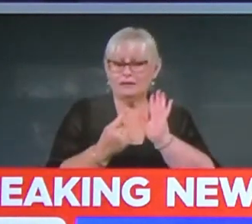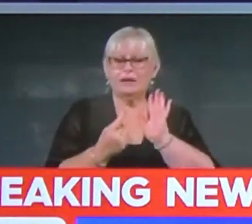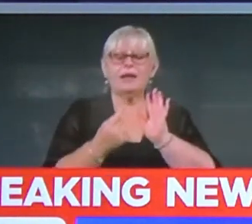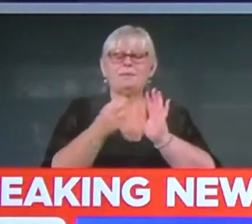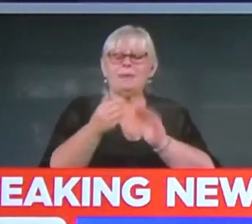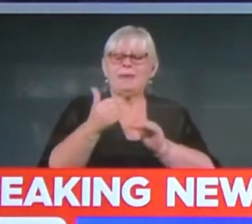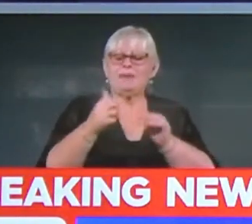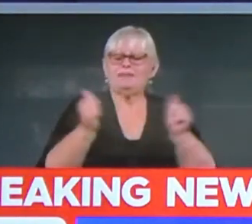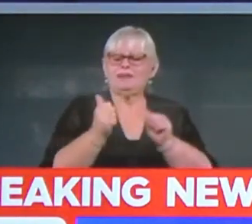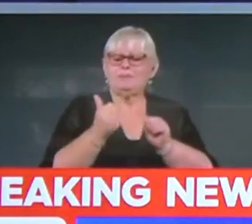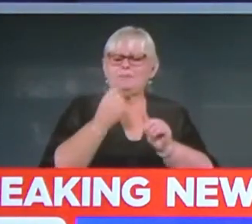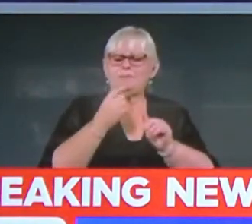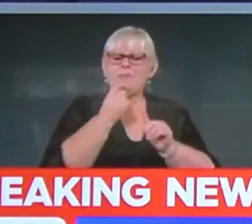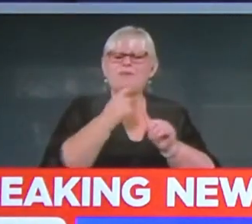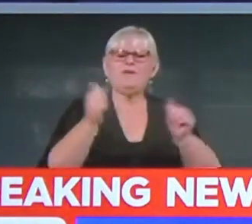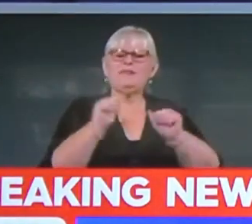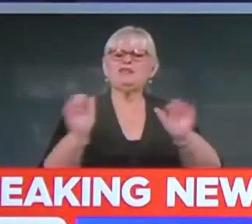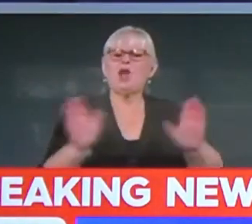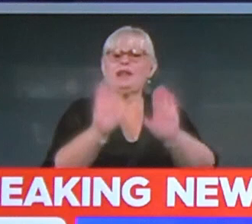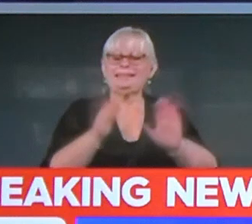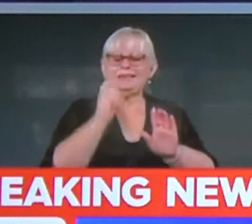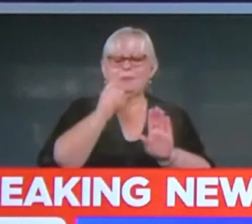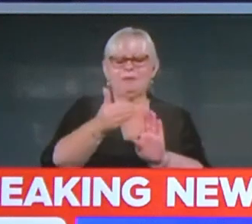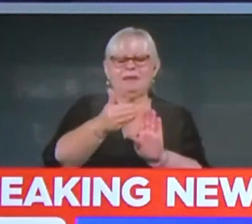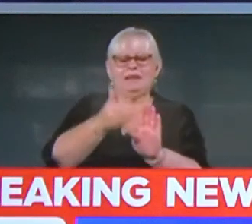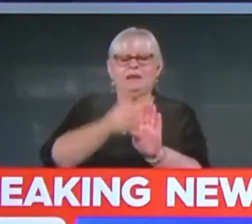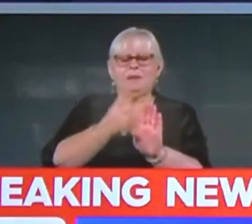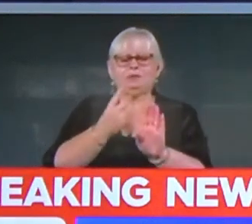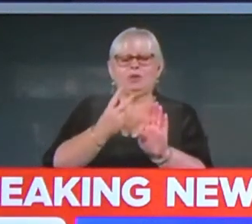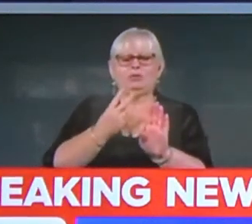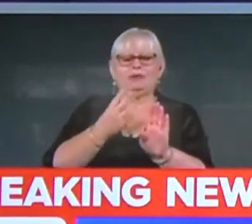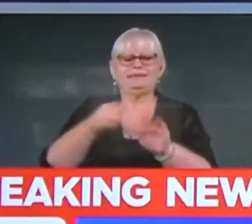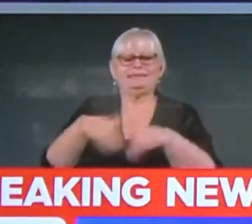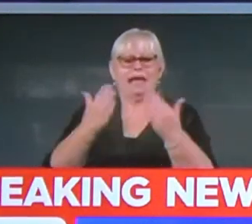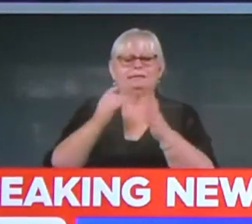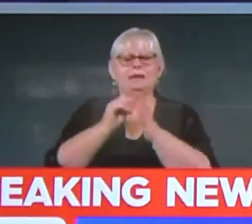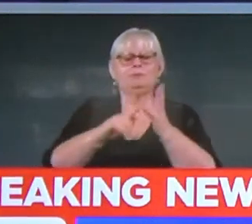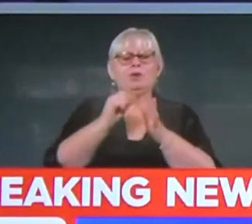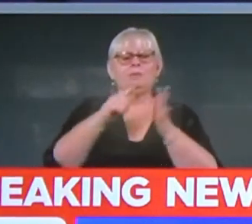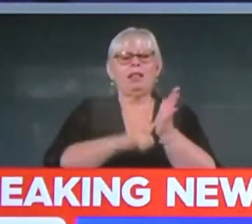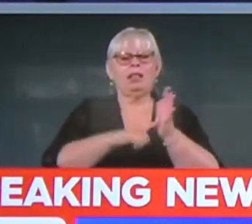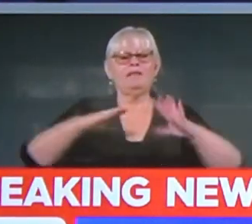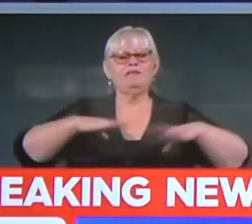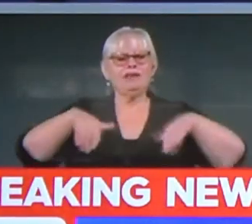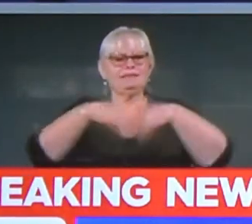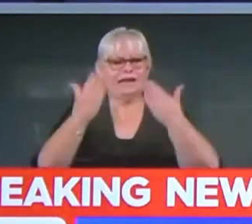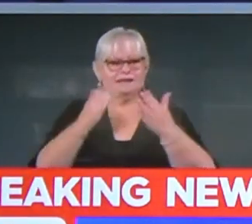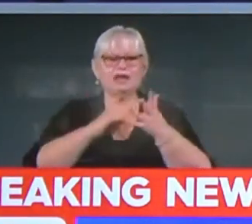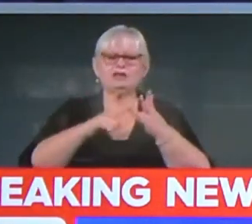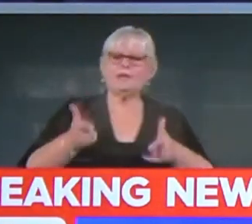days prior to the end of the term, there will need to be some pupil-free days while the teachers and the school staff work on